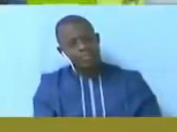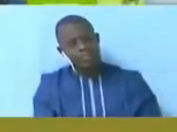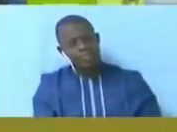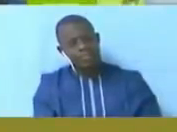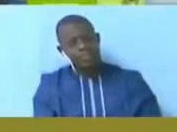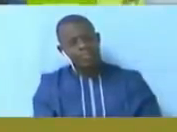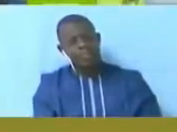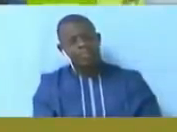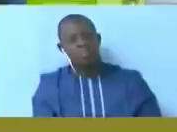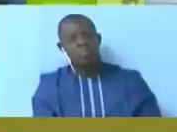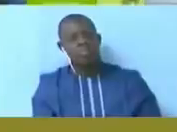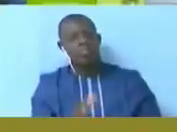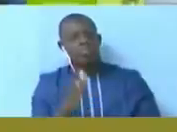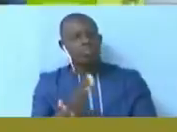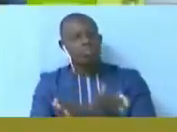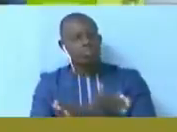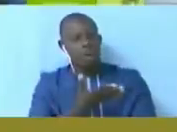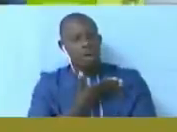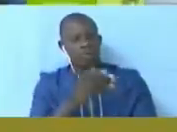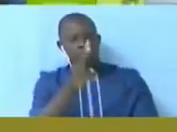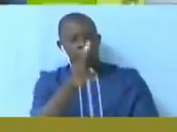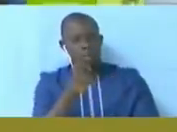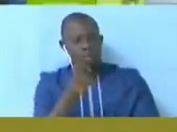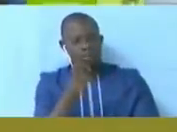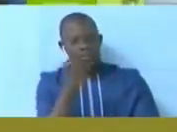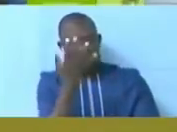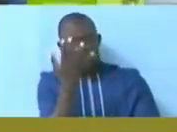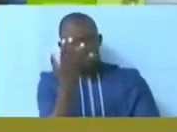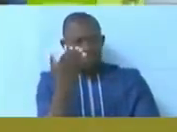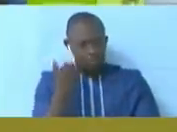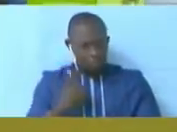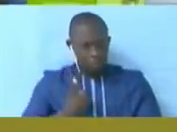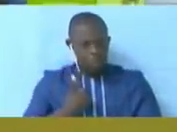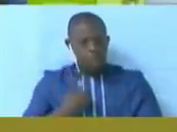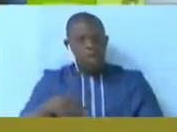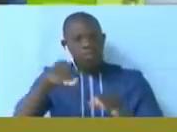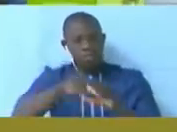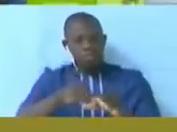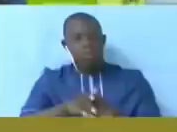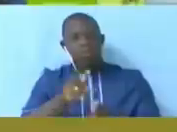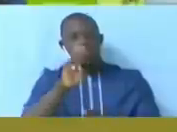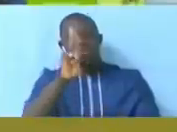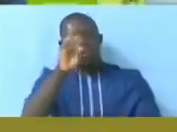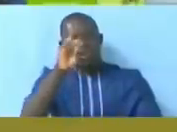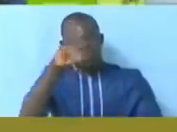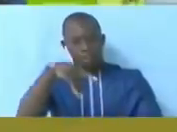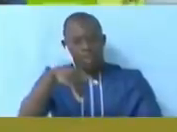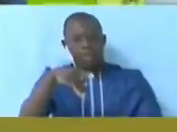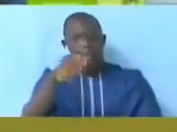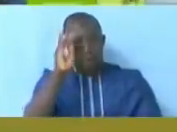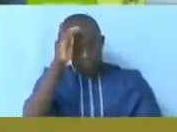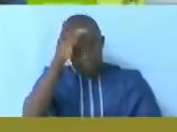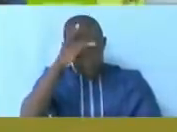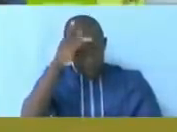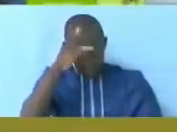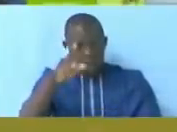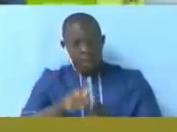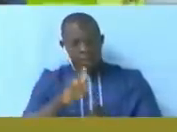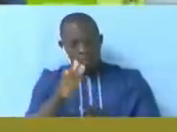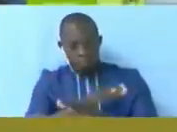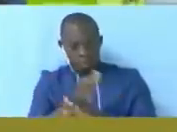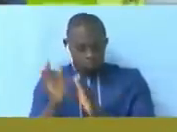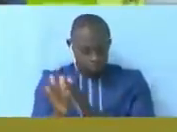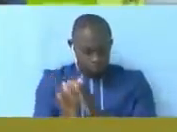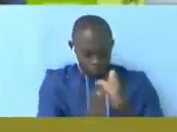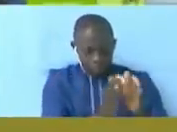25 people, including the United Democratic Party, were arranged before me. Mumu ani lulu, ulukono UDP